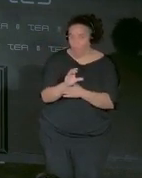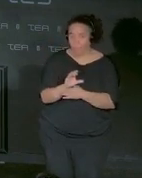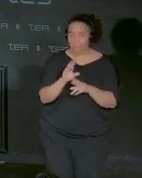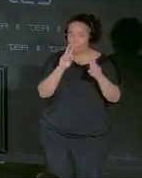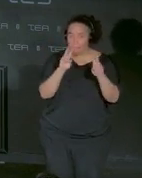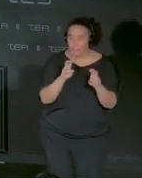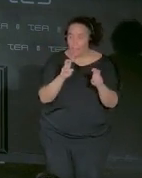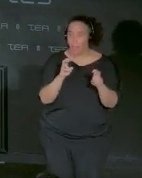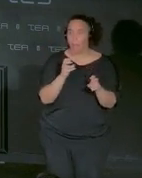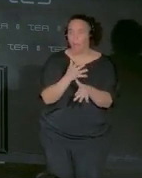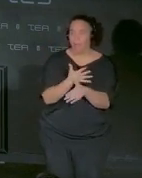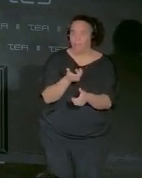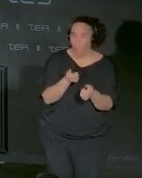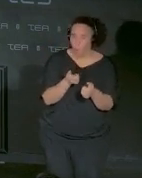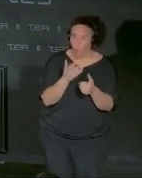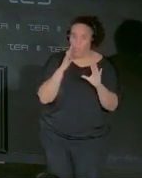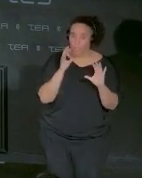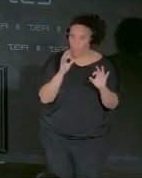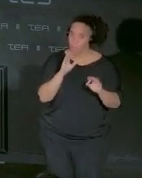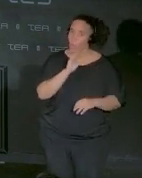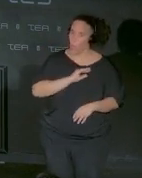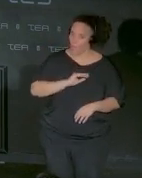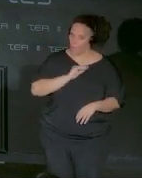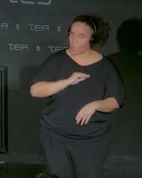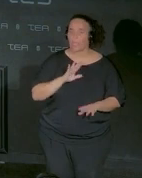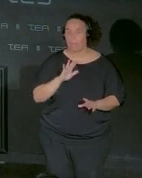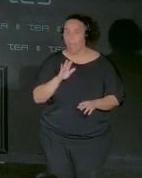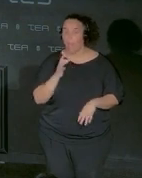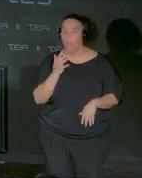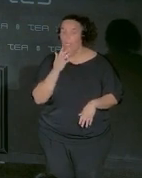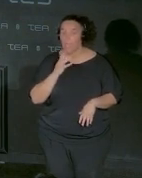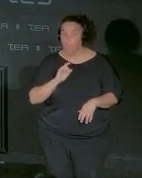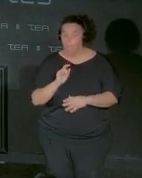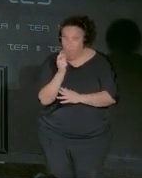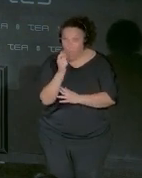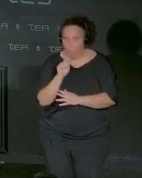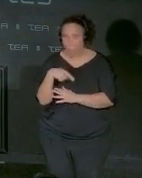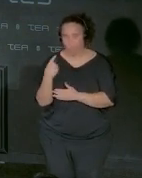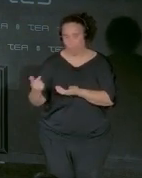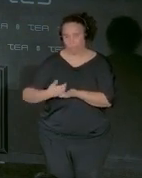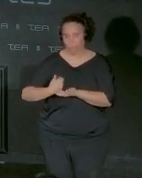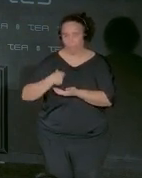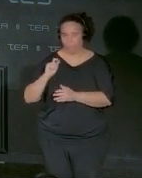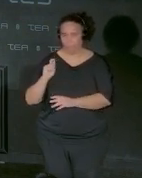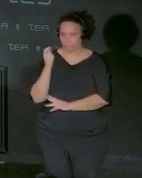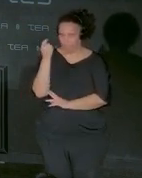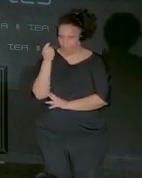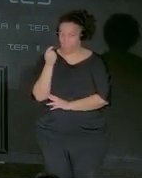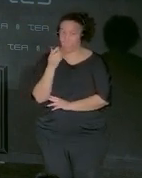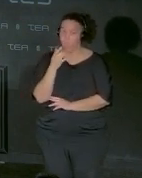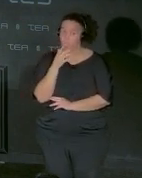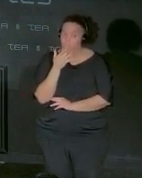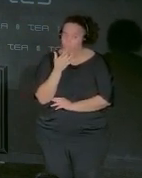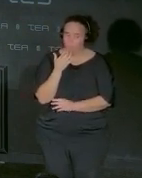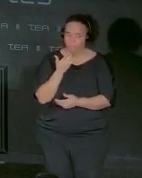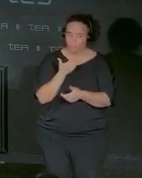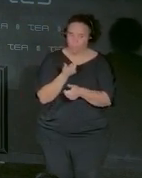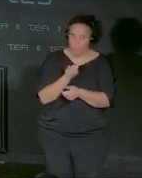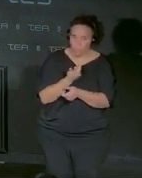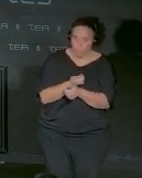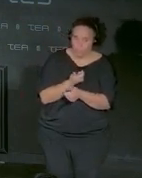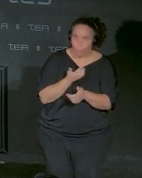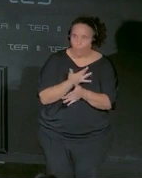for everyone. It's just a happy few that are able to have a big success and profit from it. Also, what we think that we